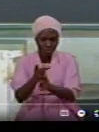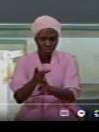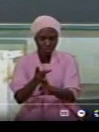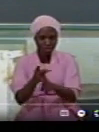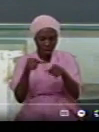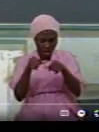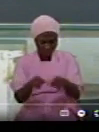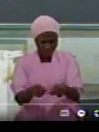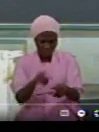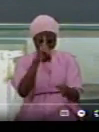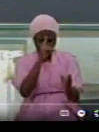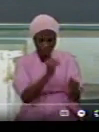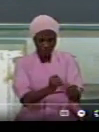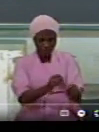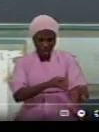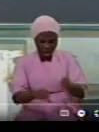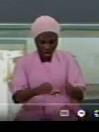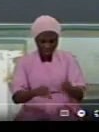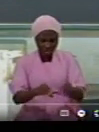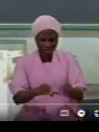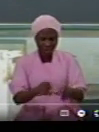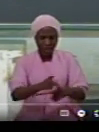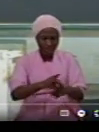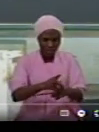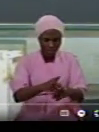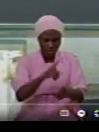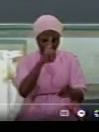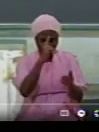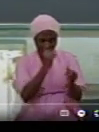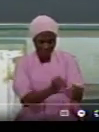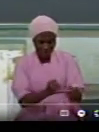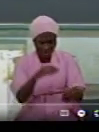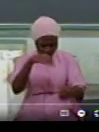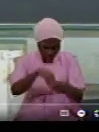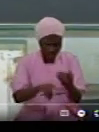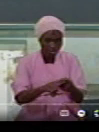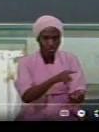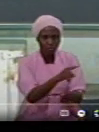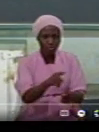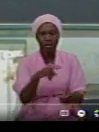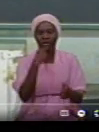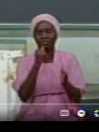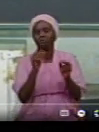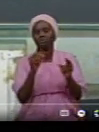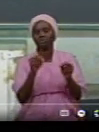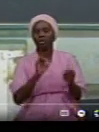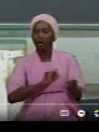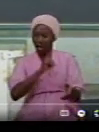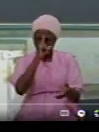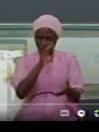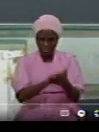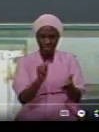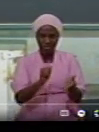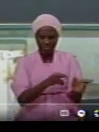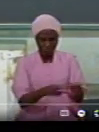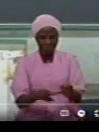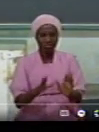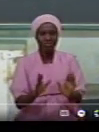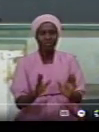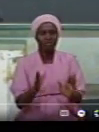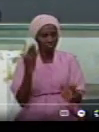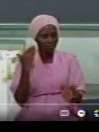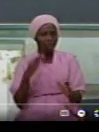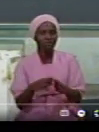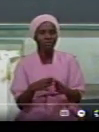abiding faith, active faith, practical faith, enter into you. I believe already.